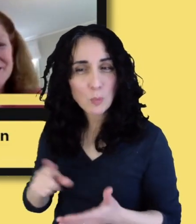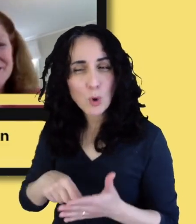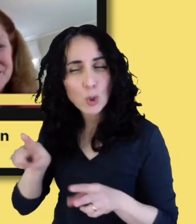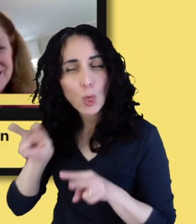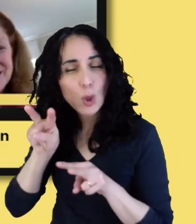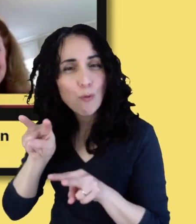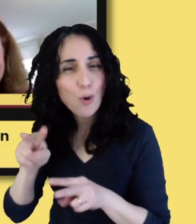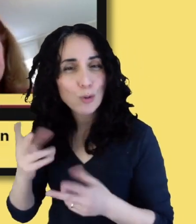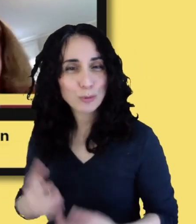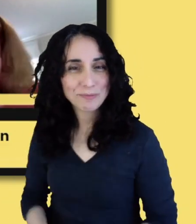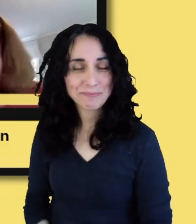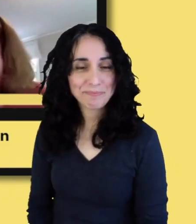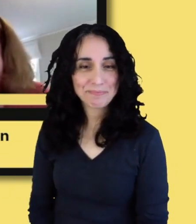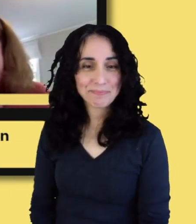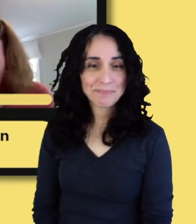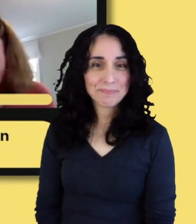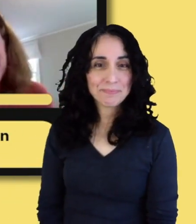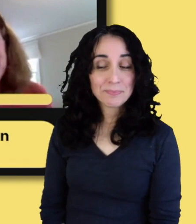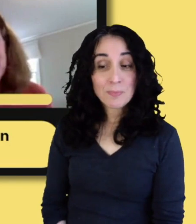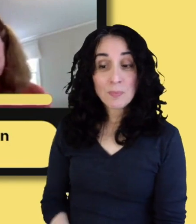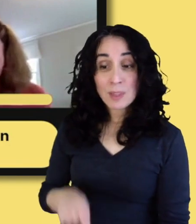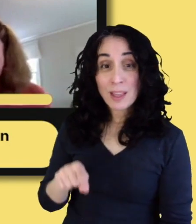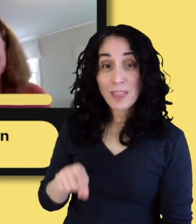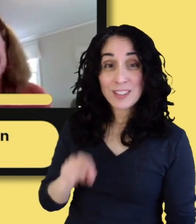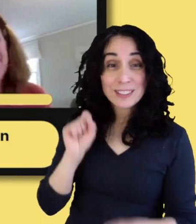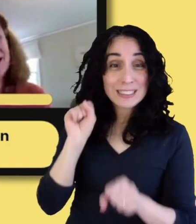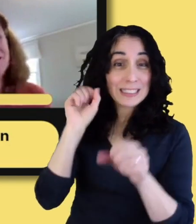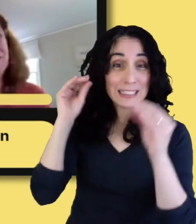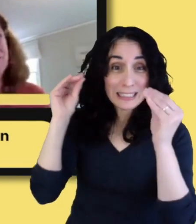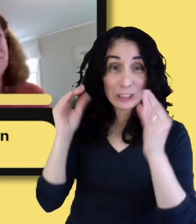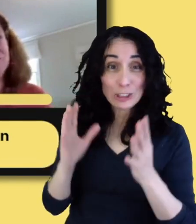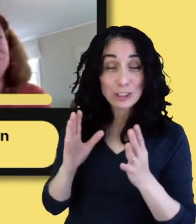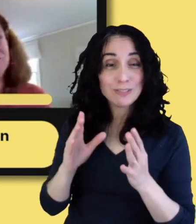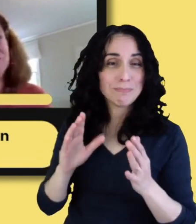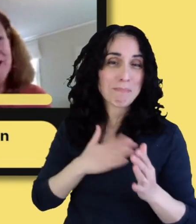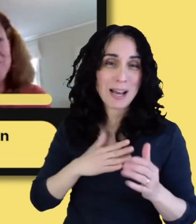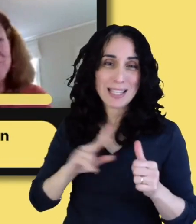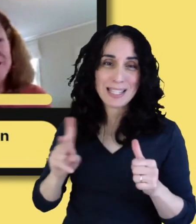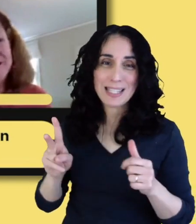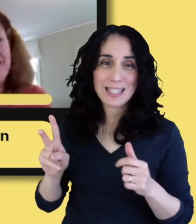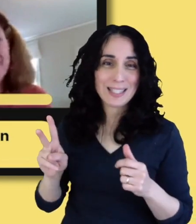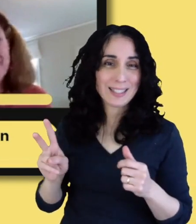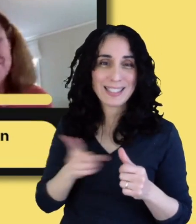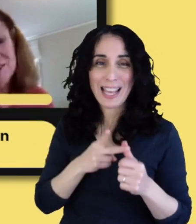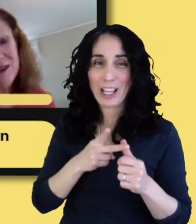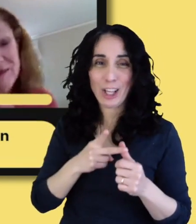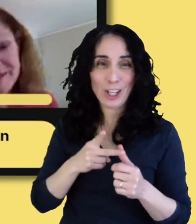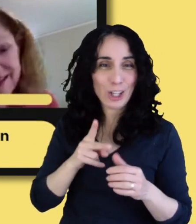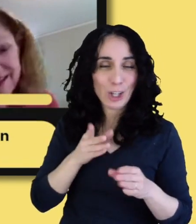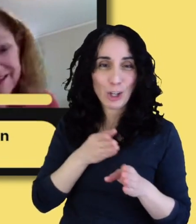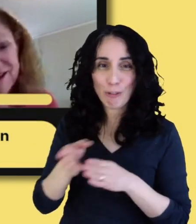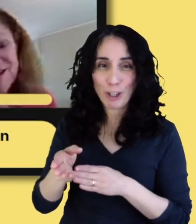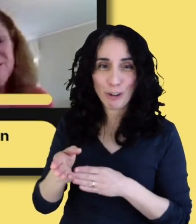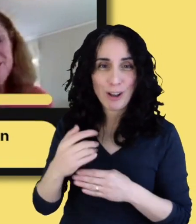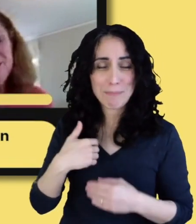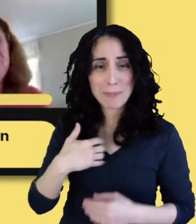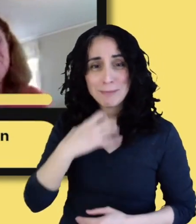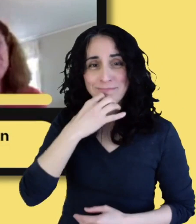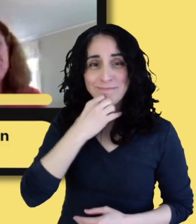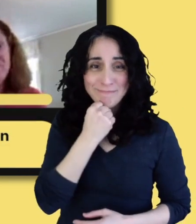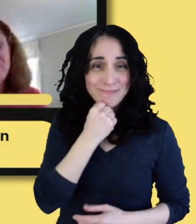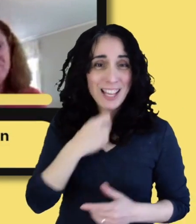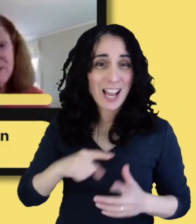This is teaching is actually a second career for me. And one of the things that I just treasure so much is I get to start my day